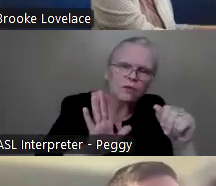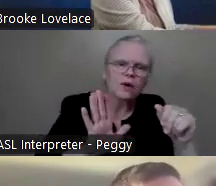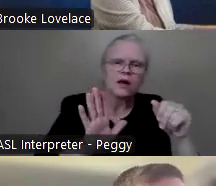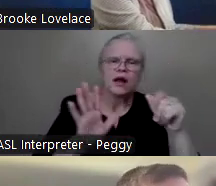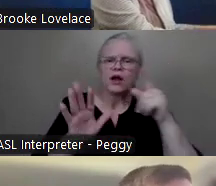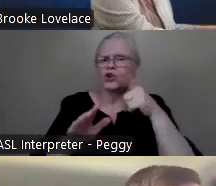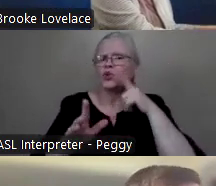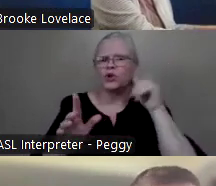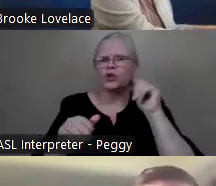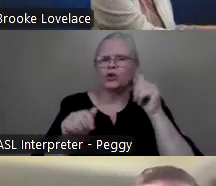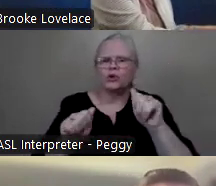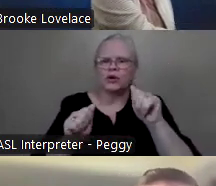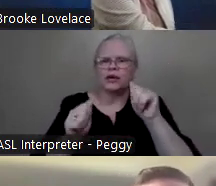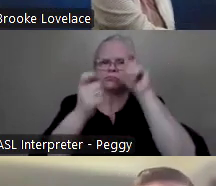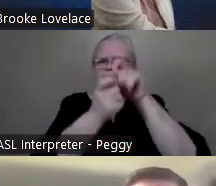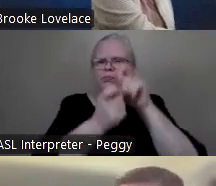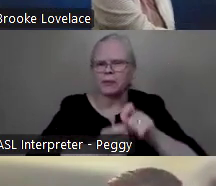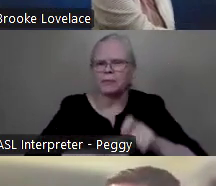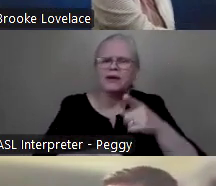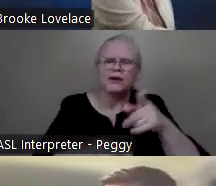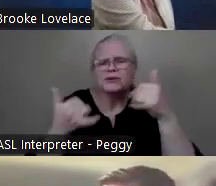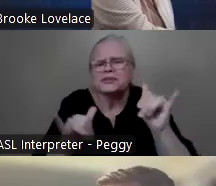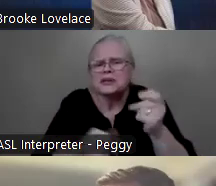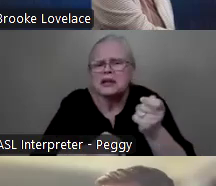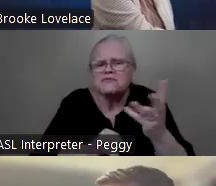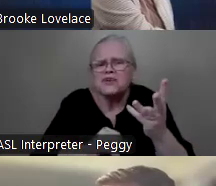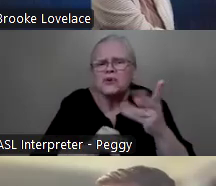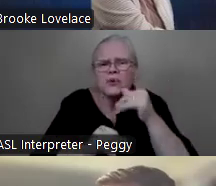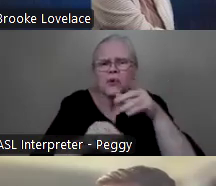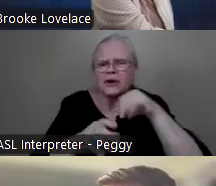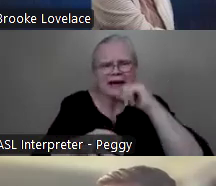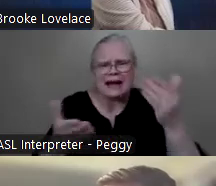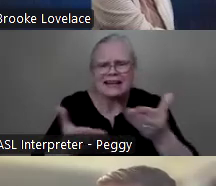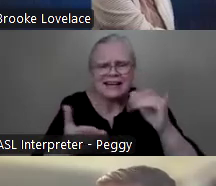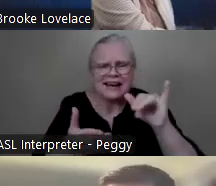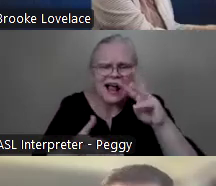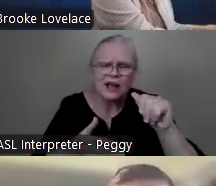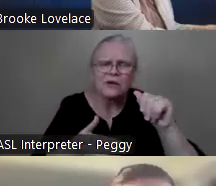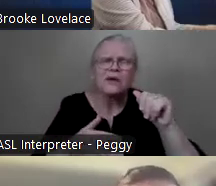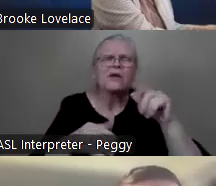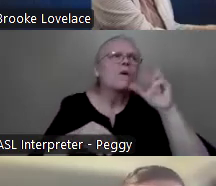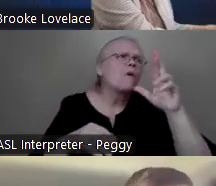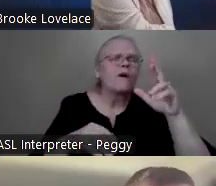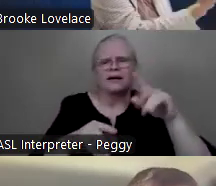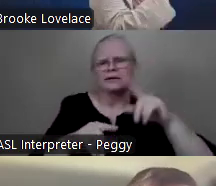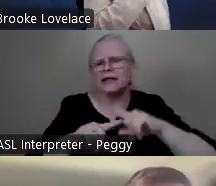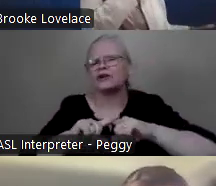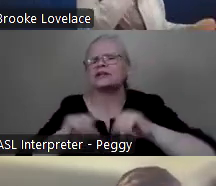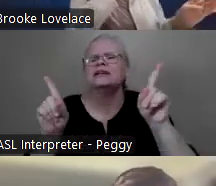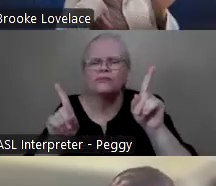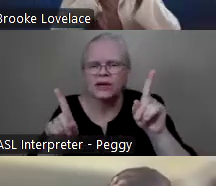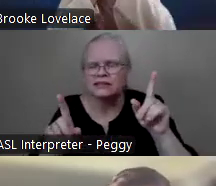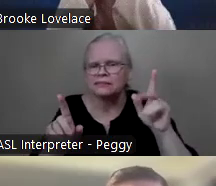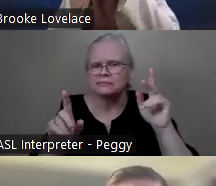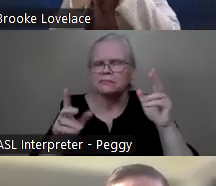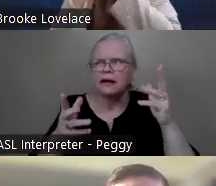narrow down. You're still going to get a few outliers and chatbots and stuff like that, but it